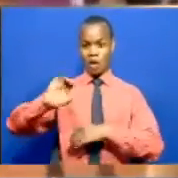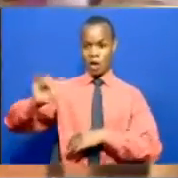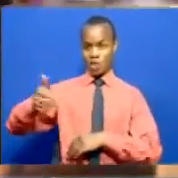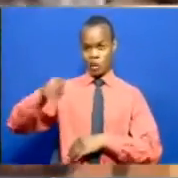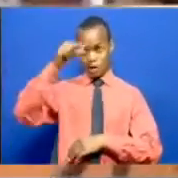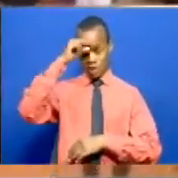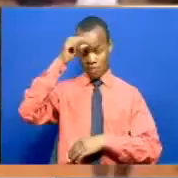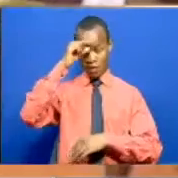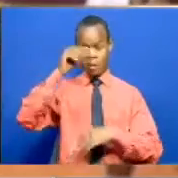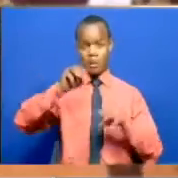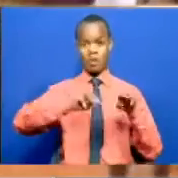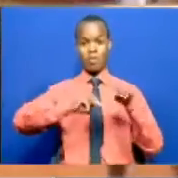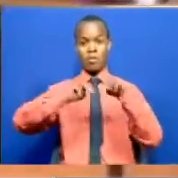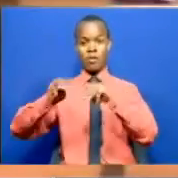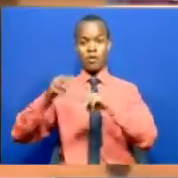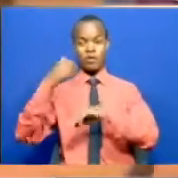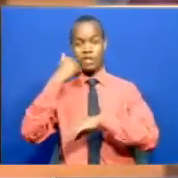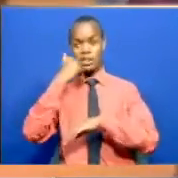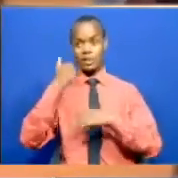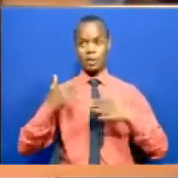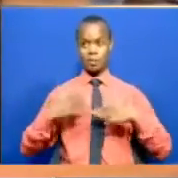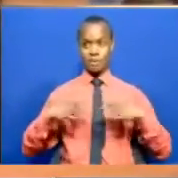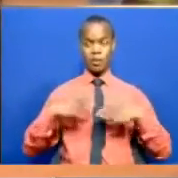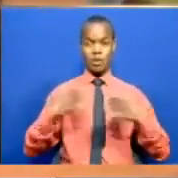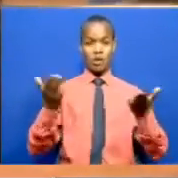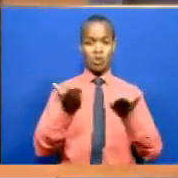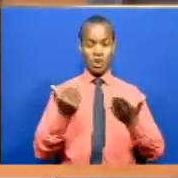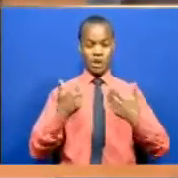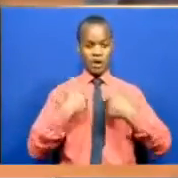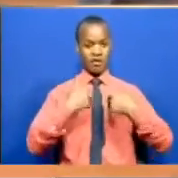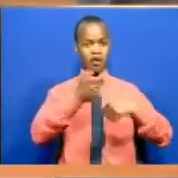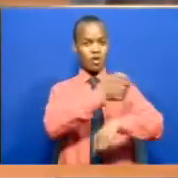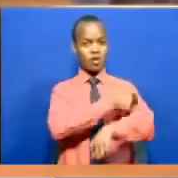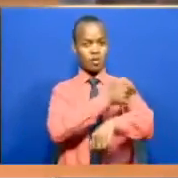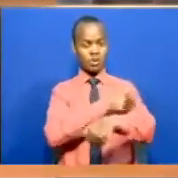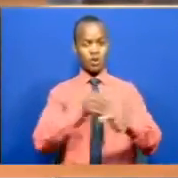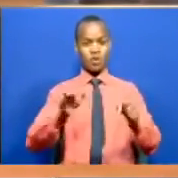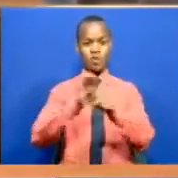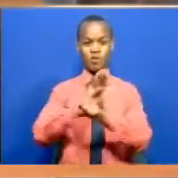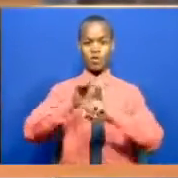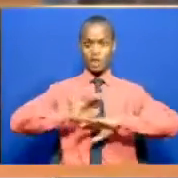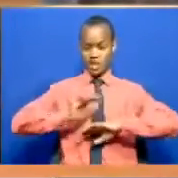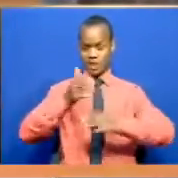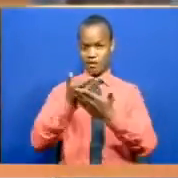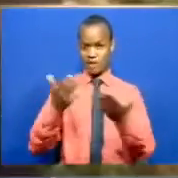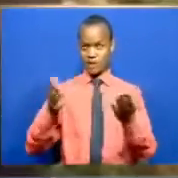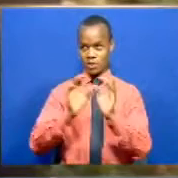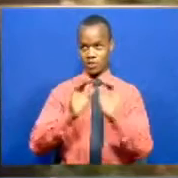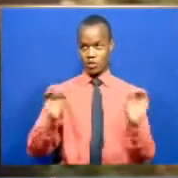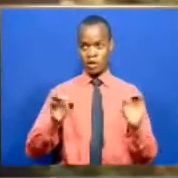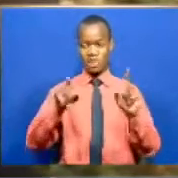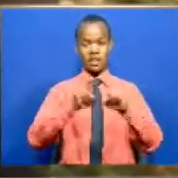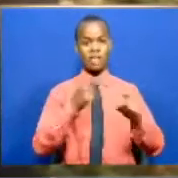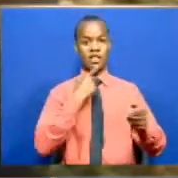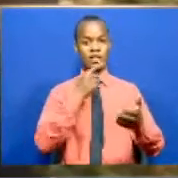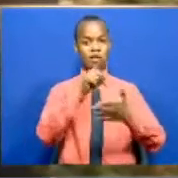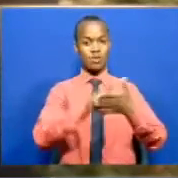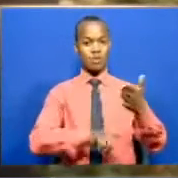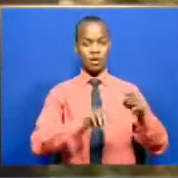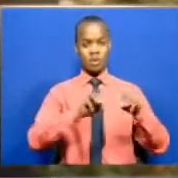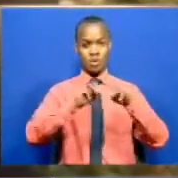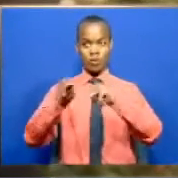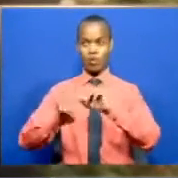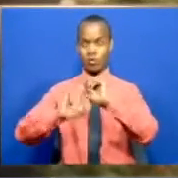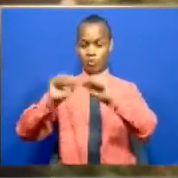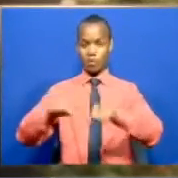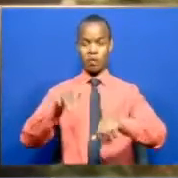COVID-19 patients to an ill-equipped health facility. The residents claimed that the move was ill-advised as this was likely to